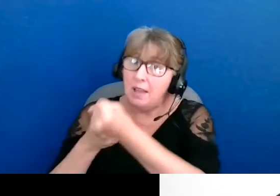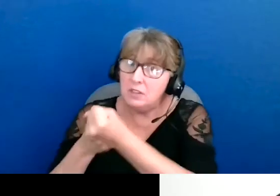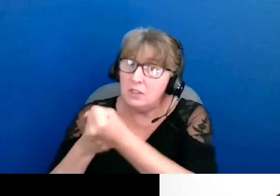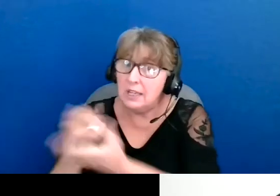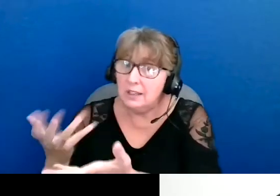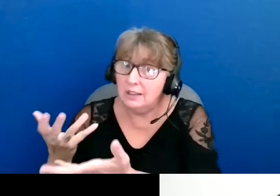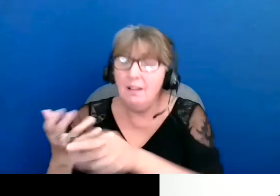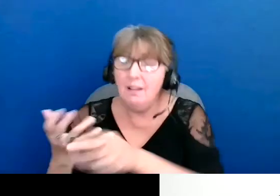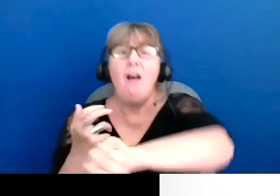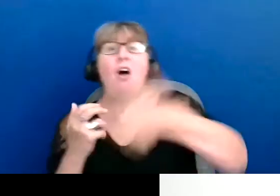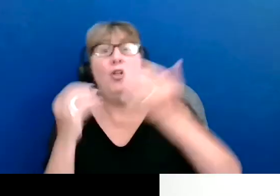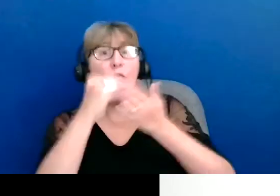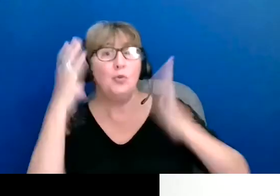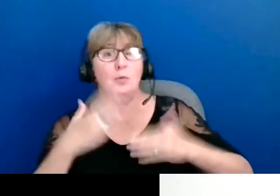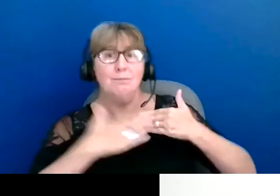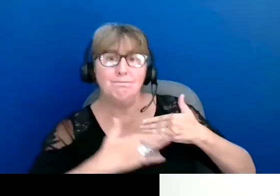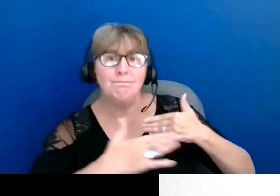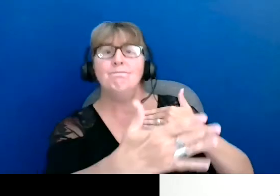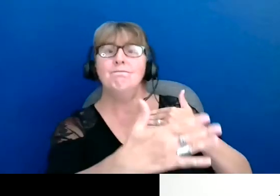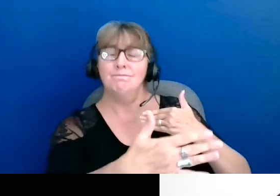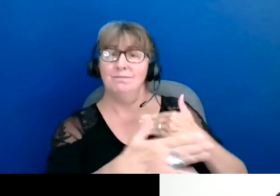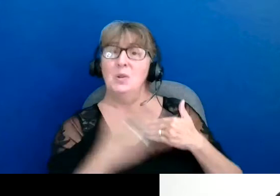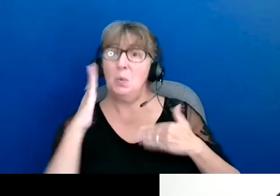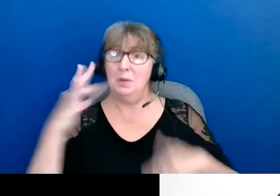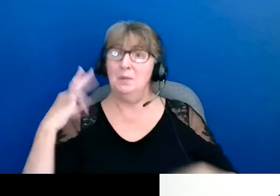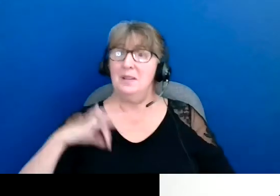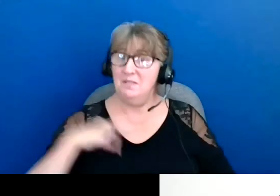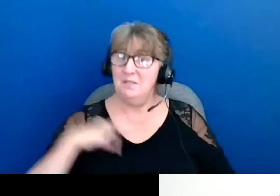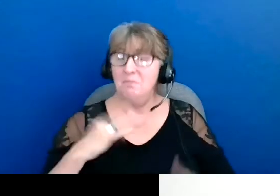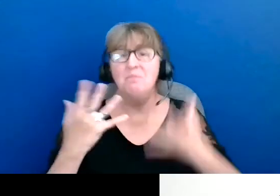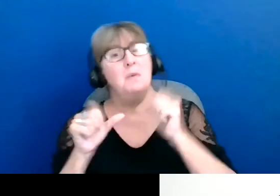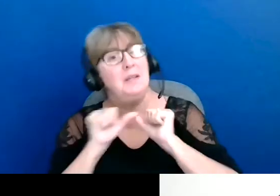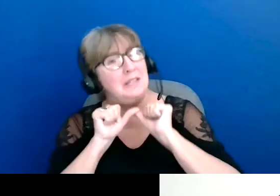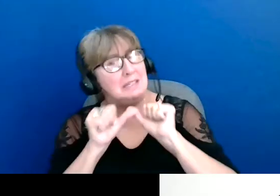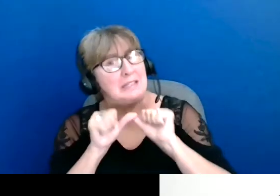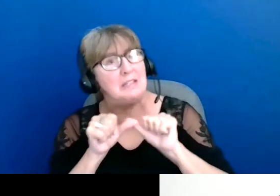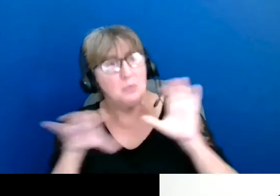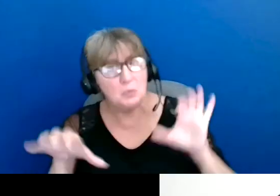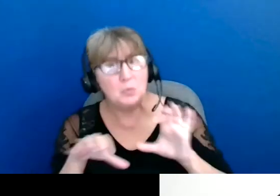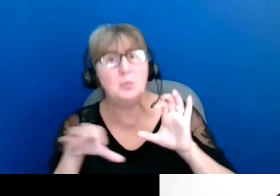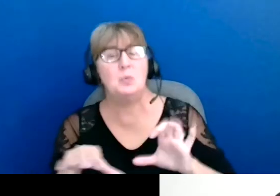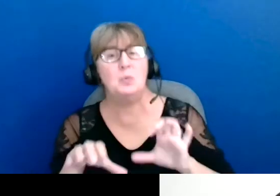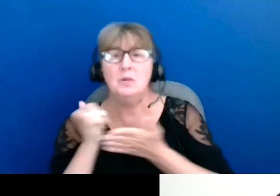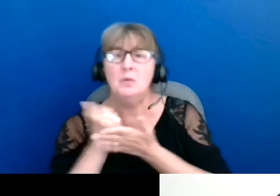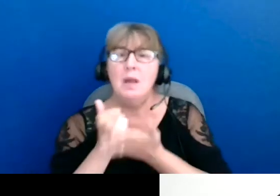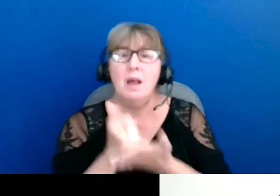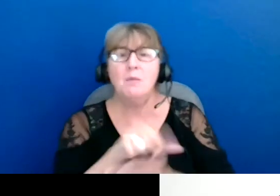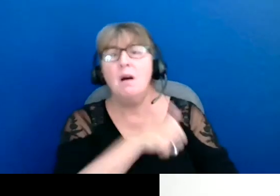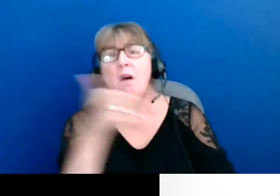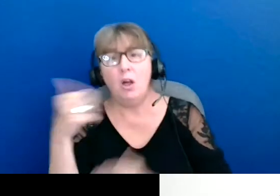me. And I wanted to continue doing that. I wanted to continue helping disabled students